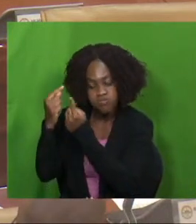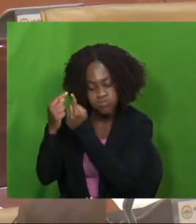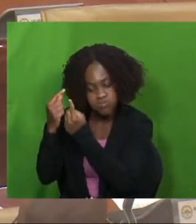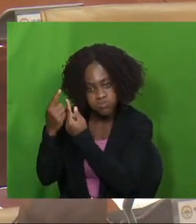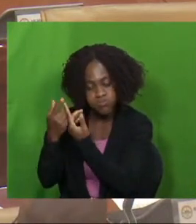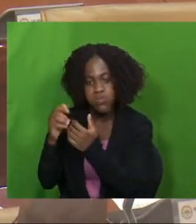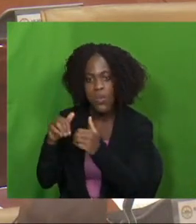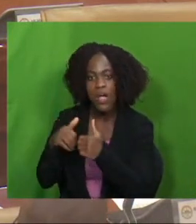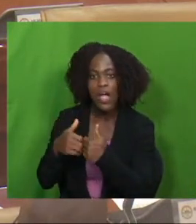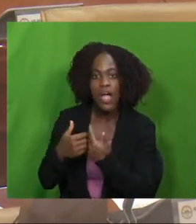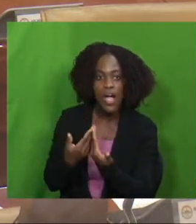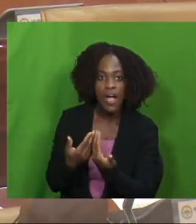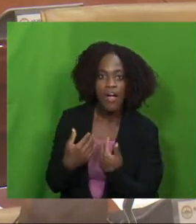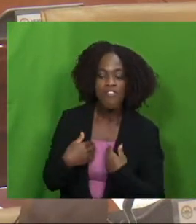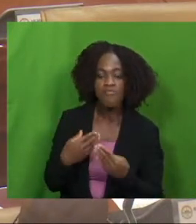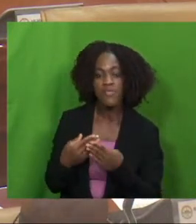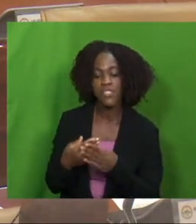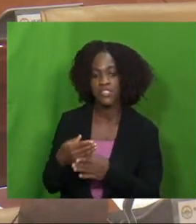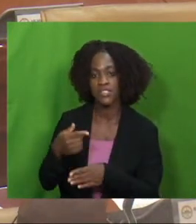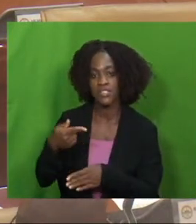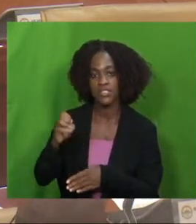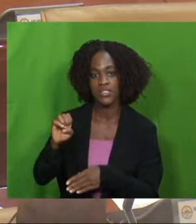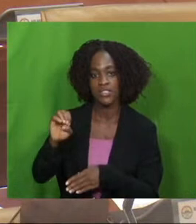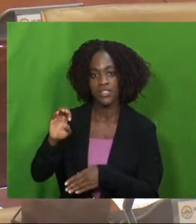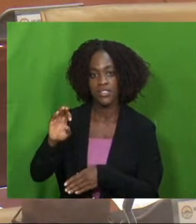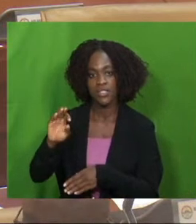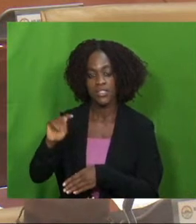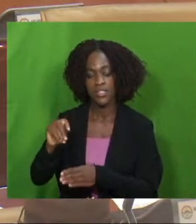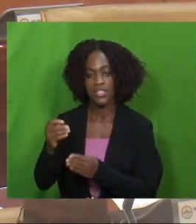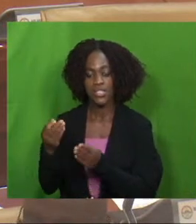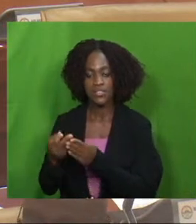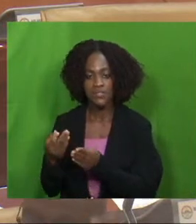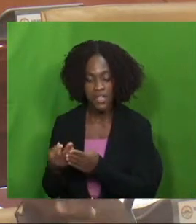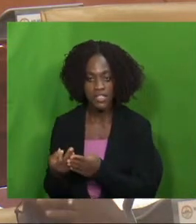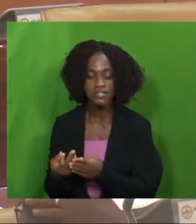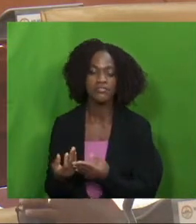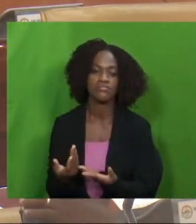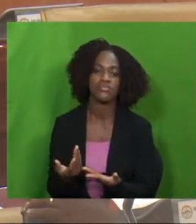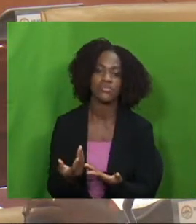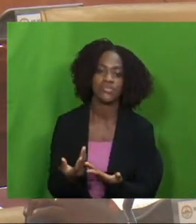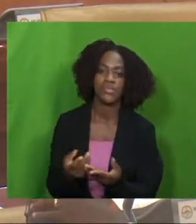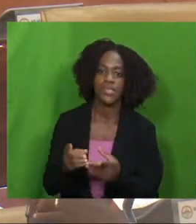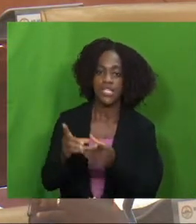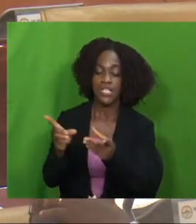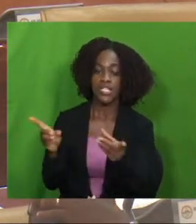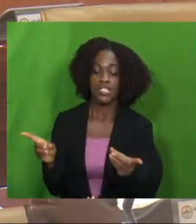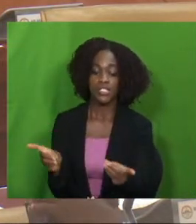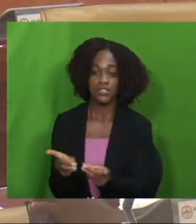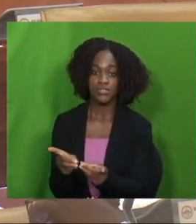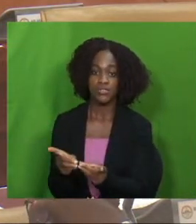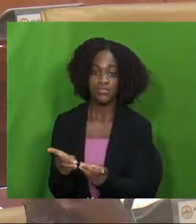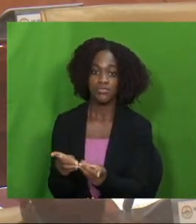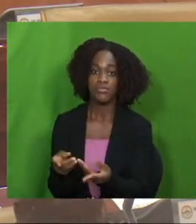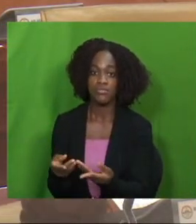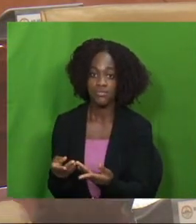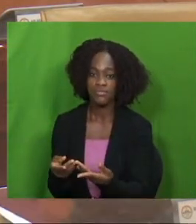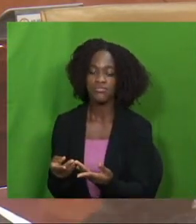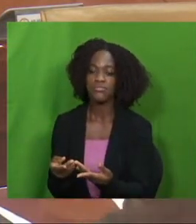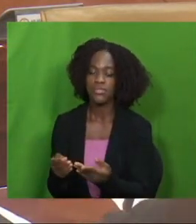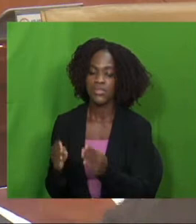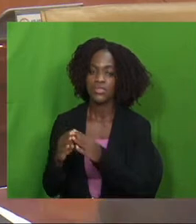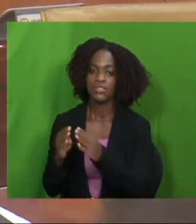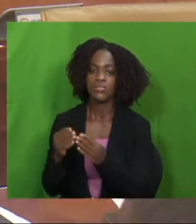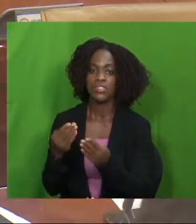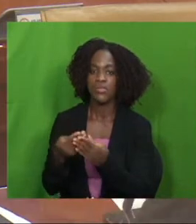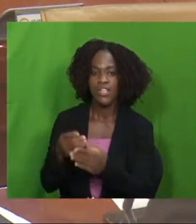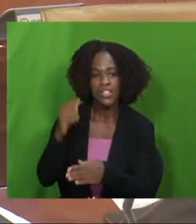formulas for GET Fund, National Health Insurance, and District Assembly Common Fund. So I thought that, Mr. Speaker, that should have